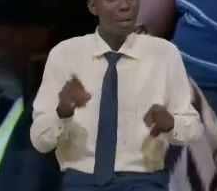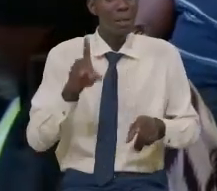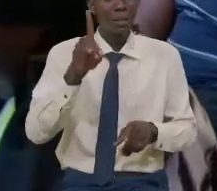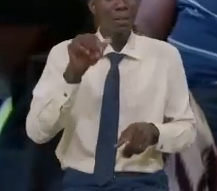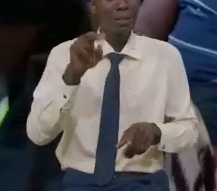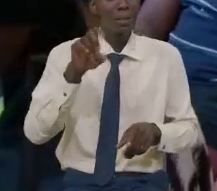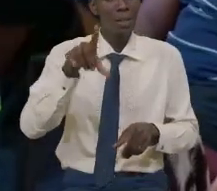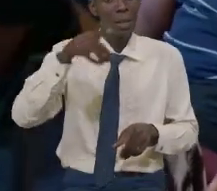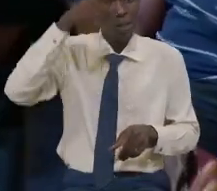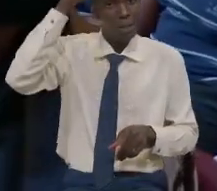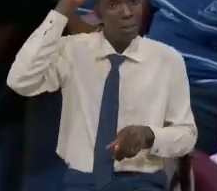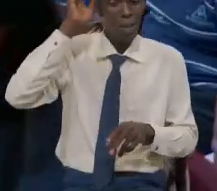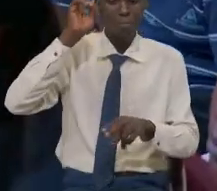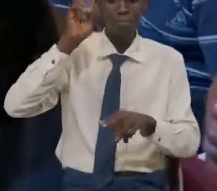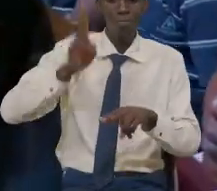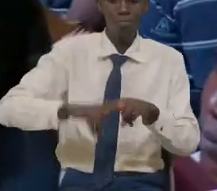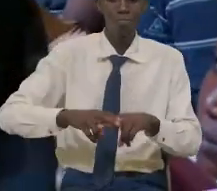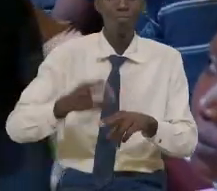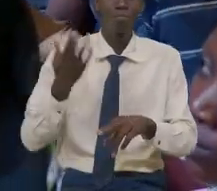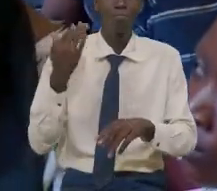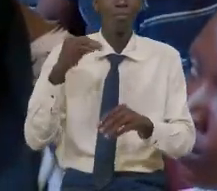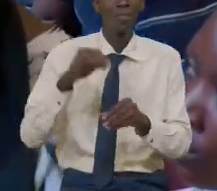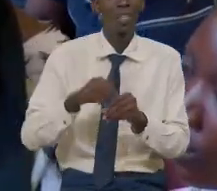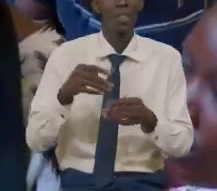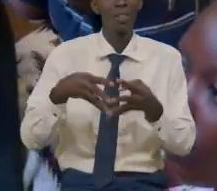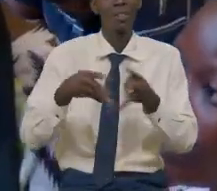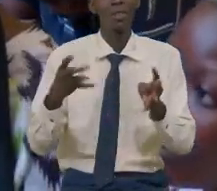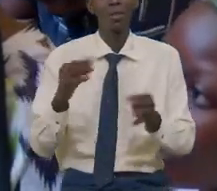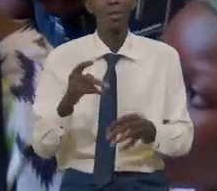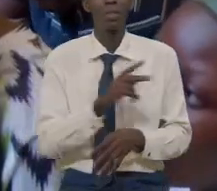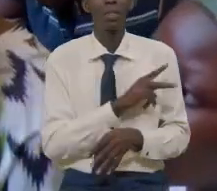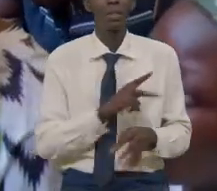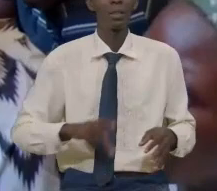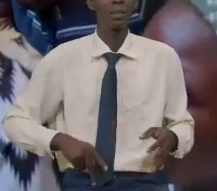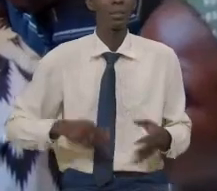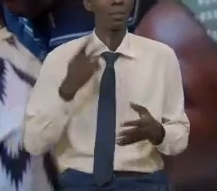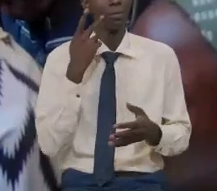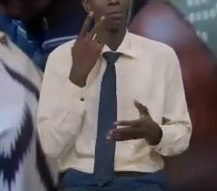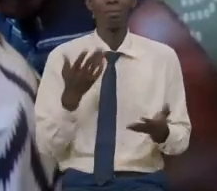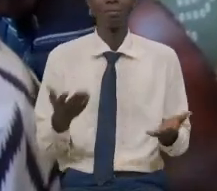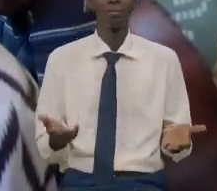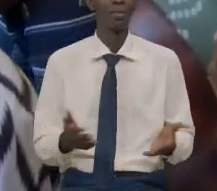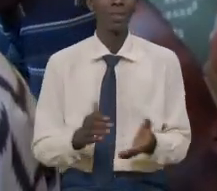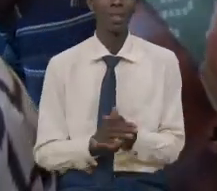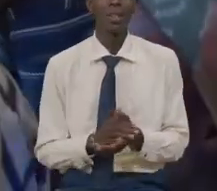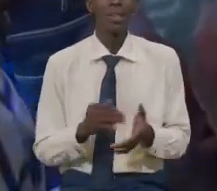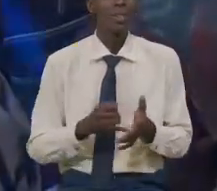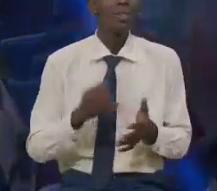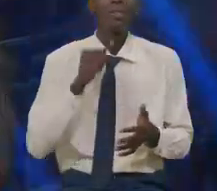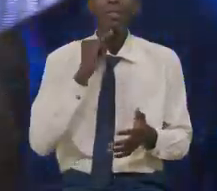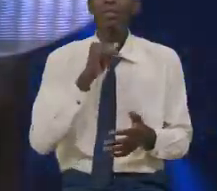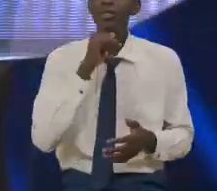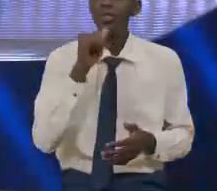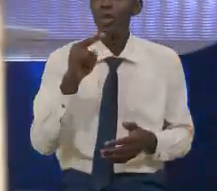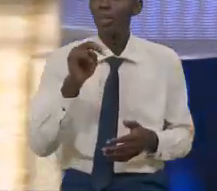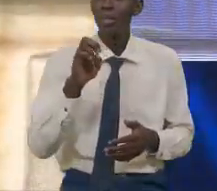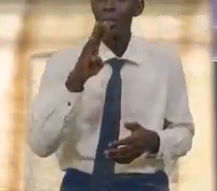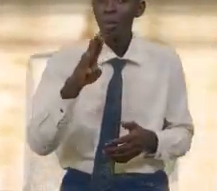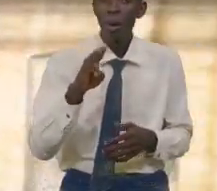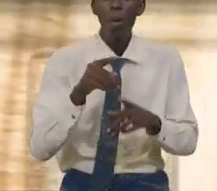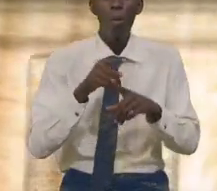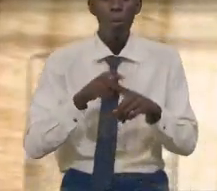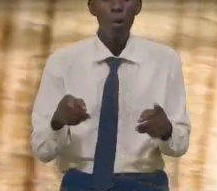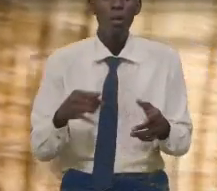Daniel sat in the gate of the king again. It's not a Nebuchadnezzar. It's God using